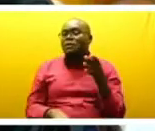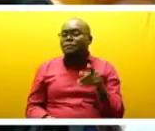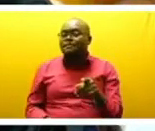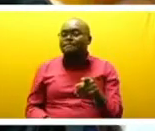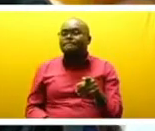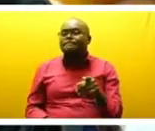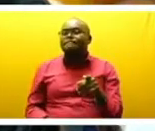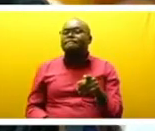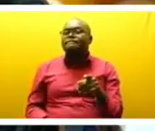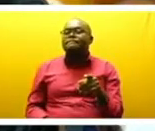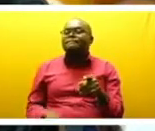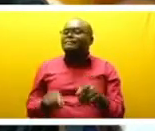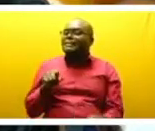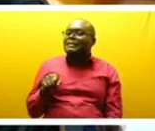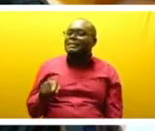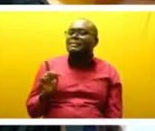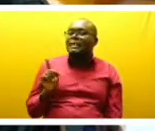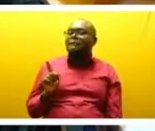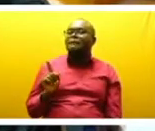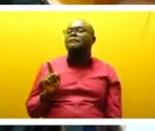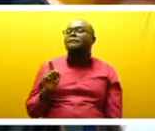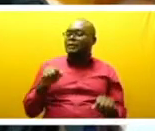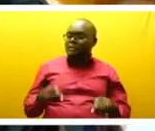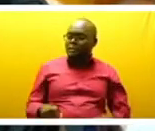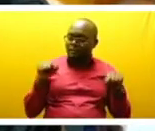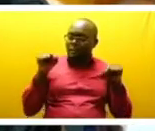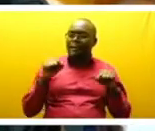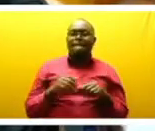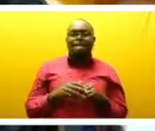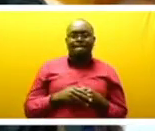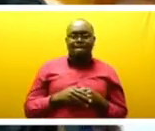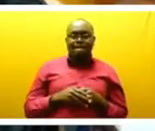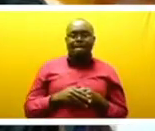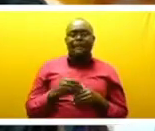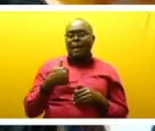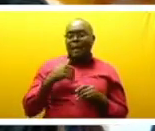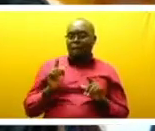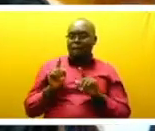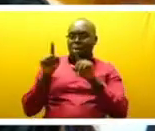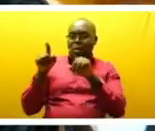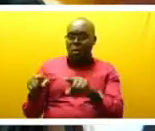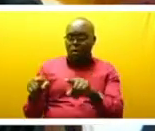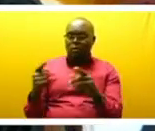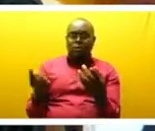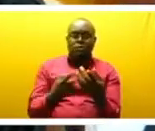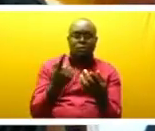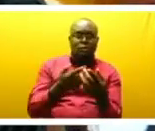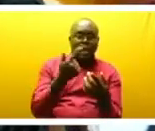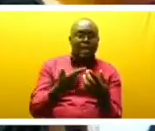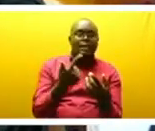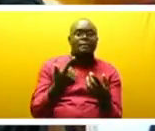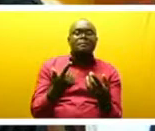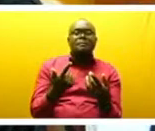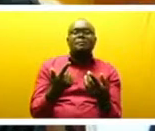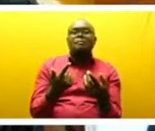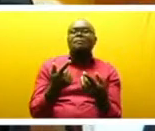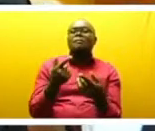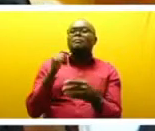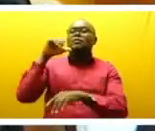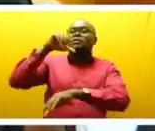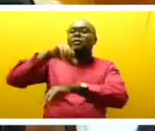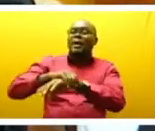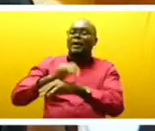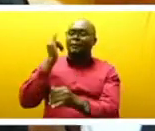that he had gone to tally, to obtain the